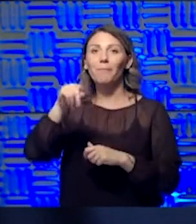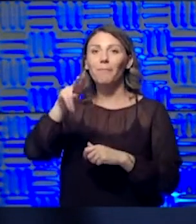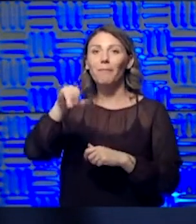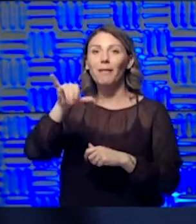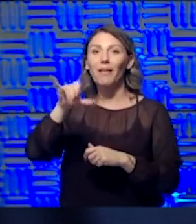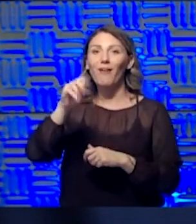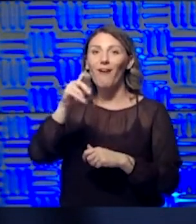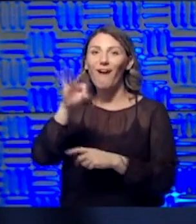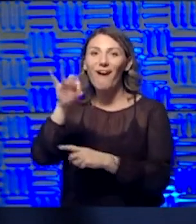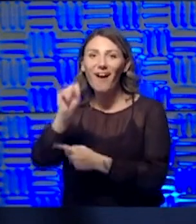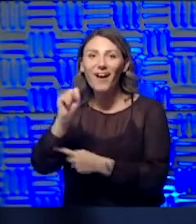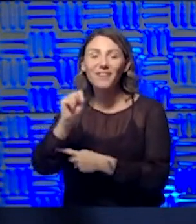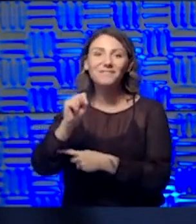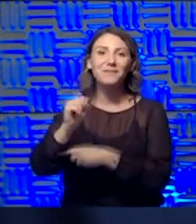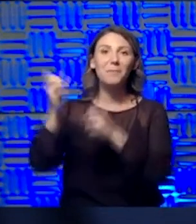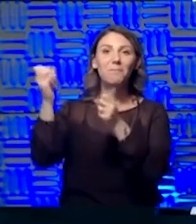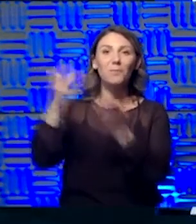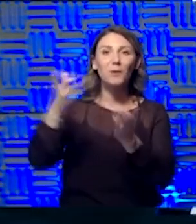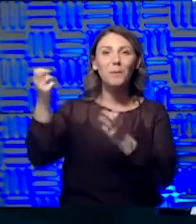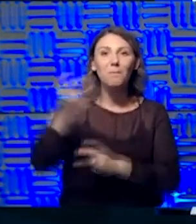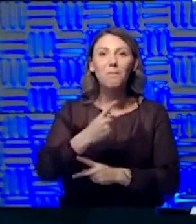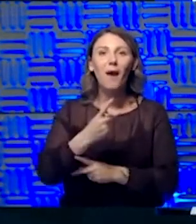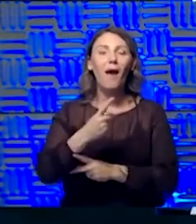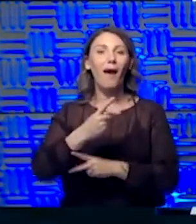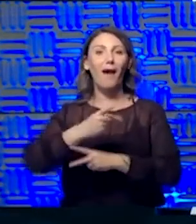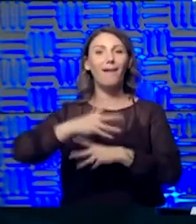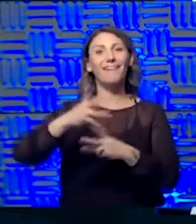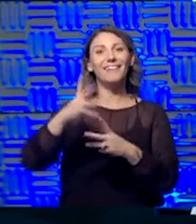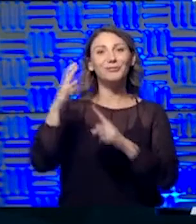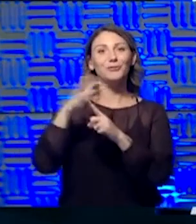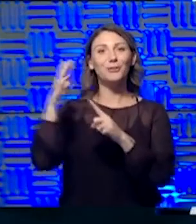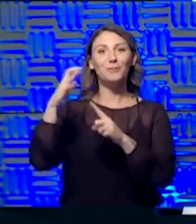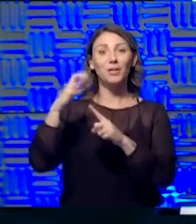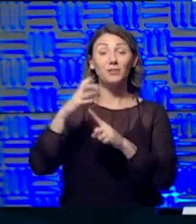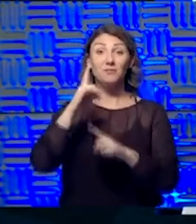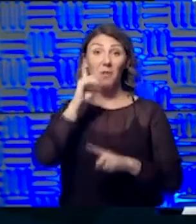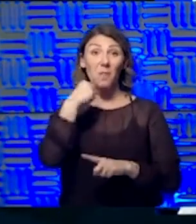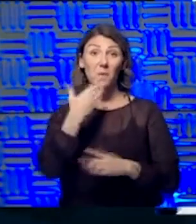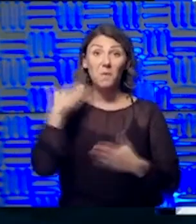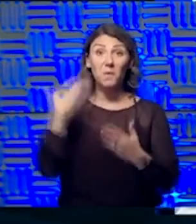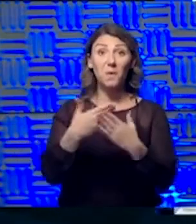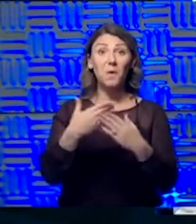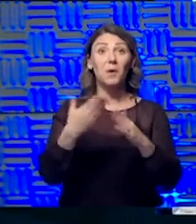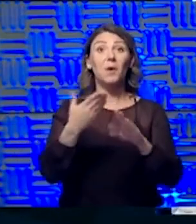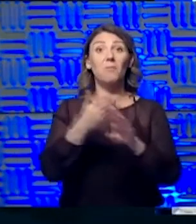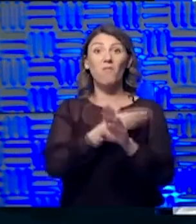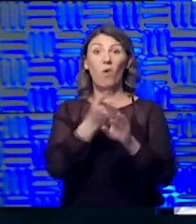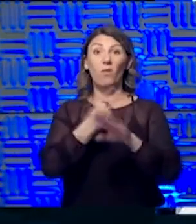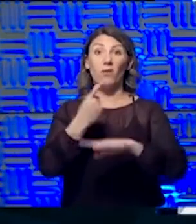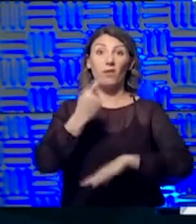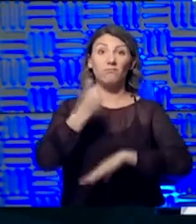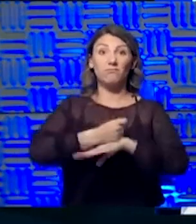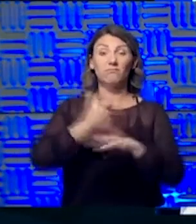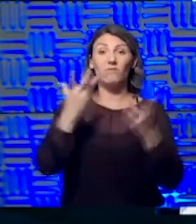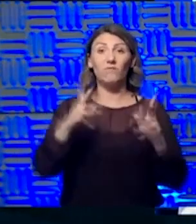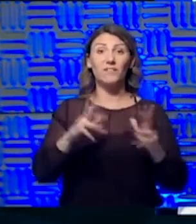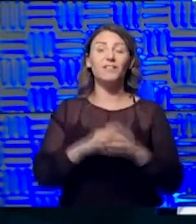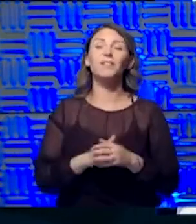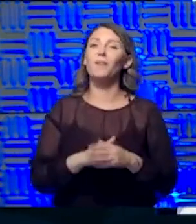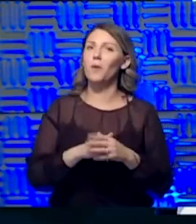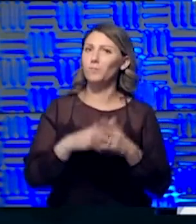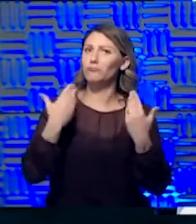home another championship as well. It looked really good to start the year before it got shut down. They're off to a great start.